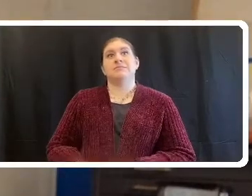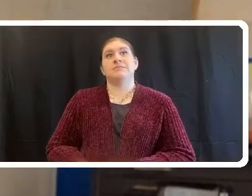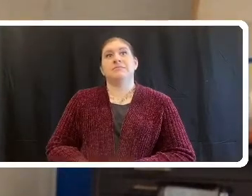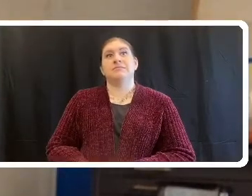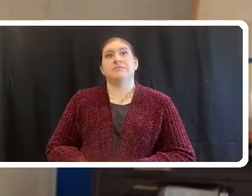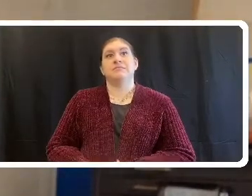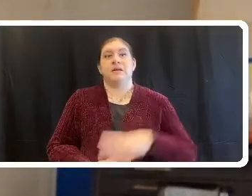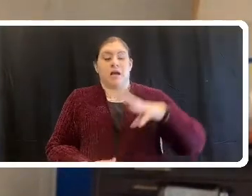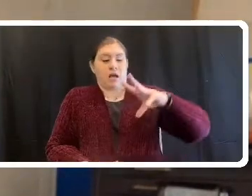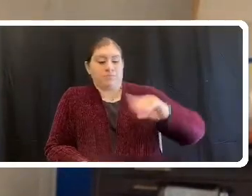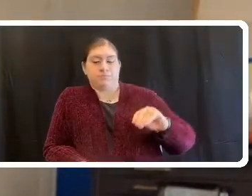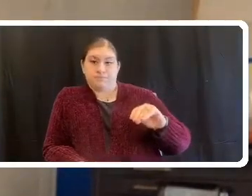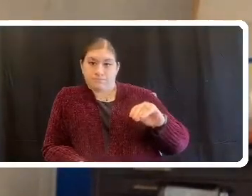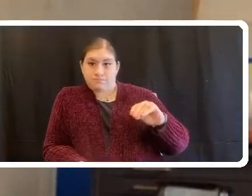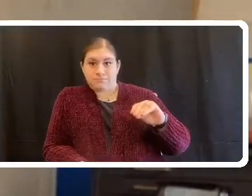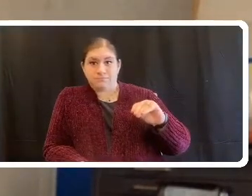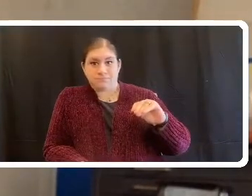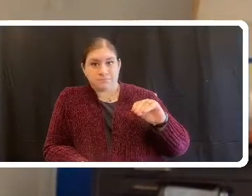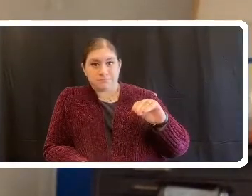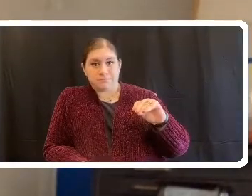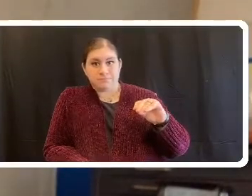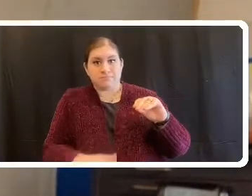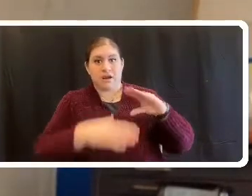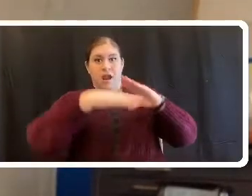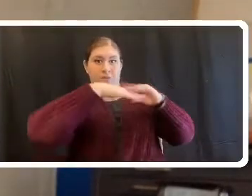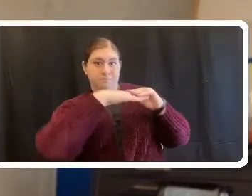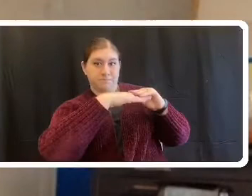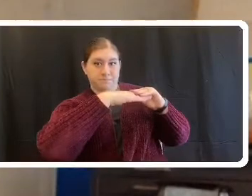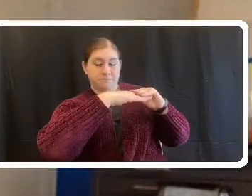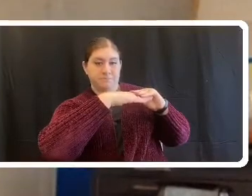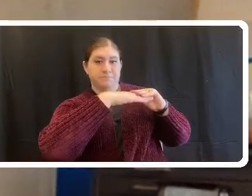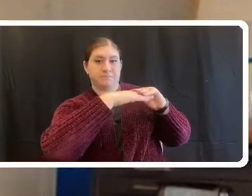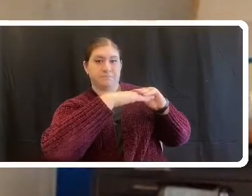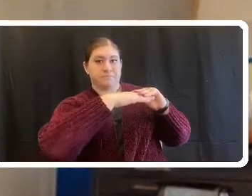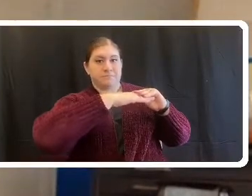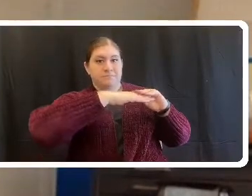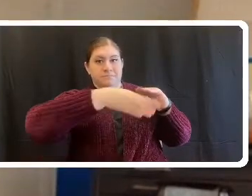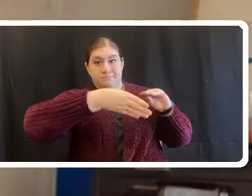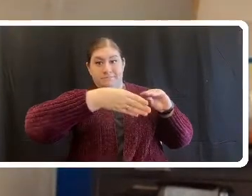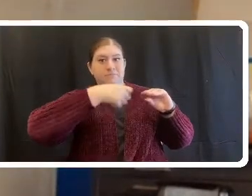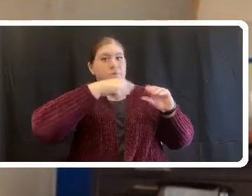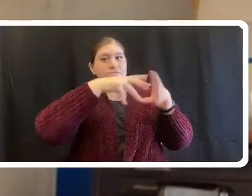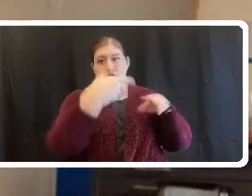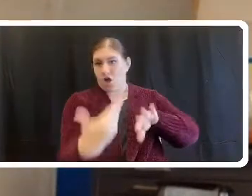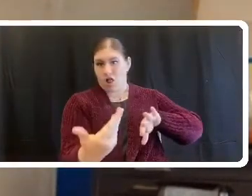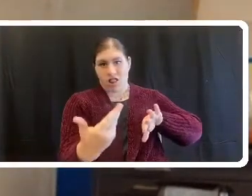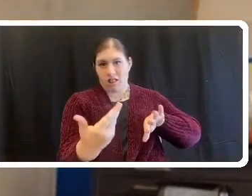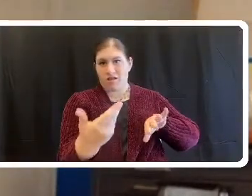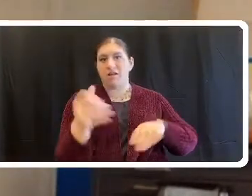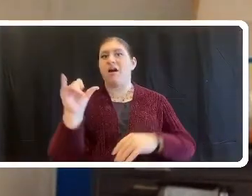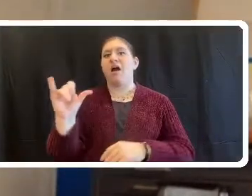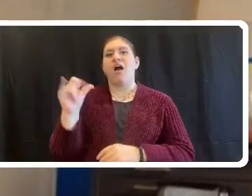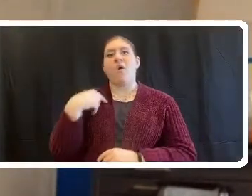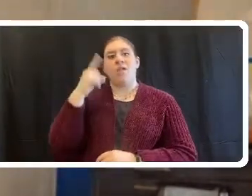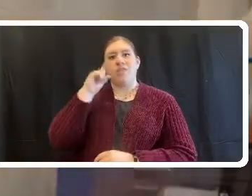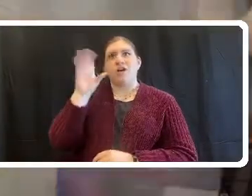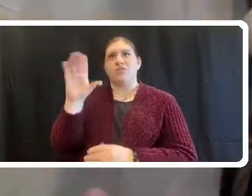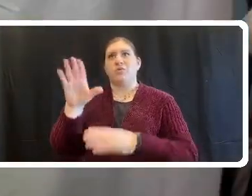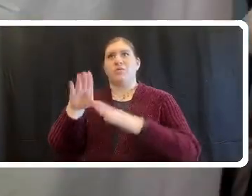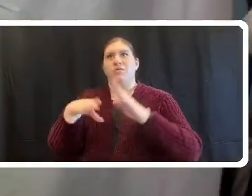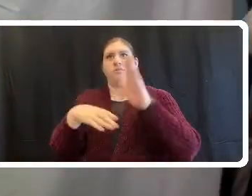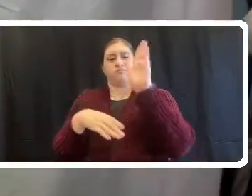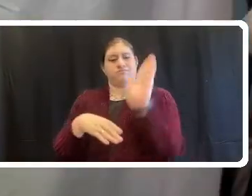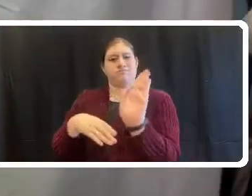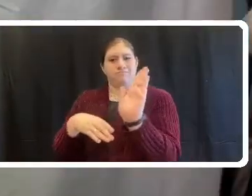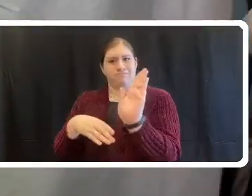and I have it clamped. Uh-huh. Now it's positioned, won't fall. Okay, I was picturing that you would put the board kind of